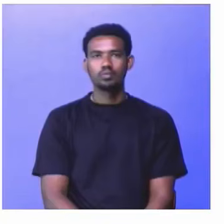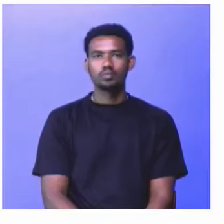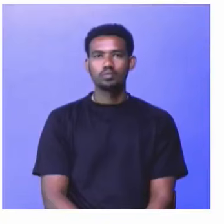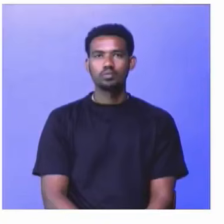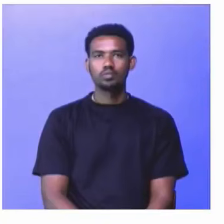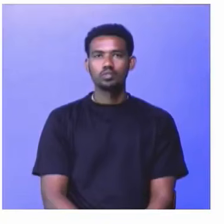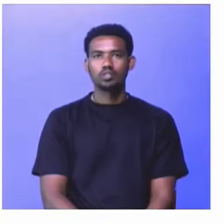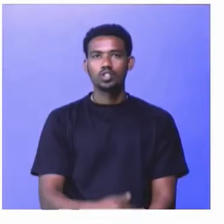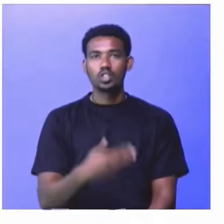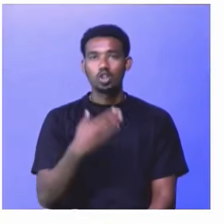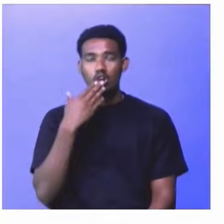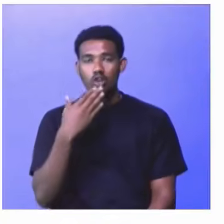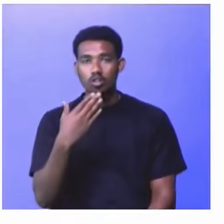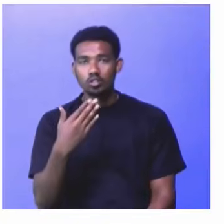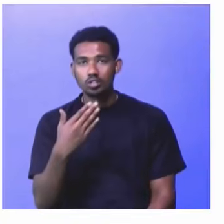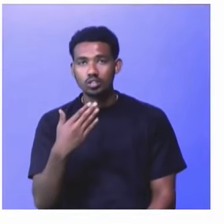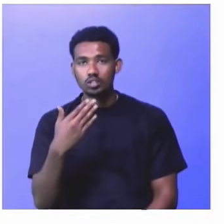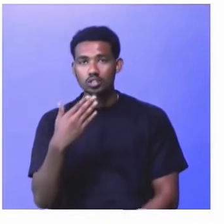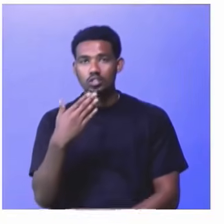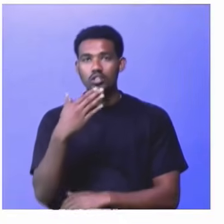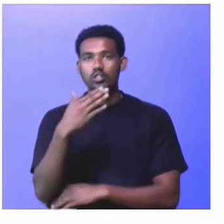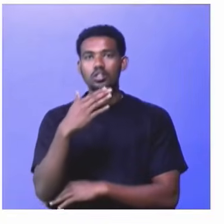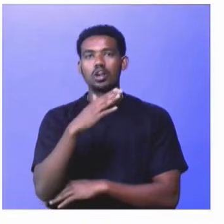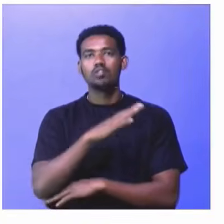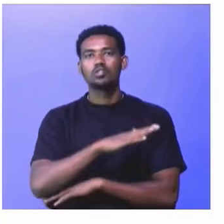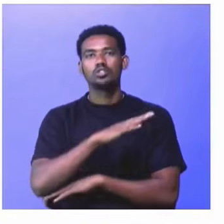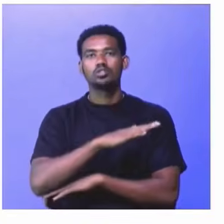you can say good